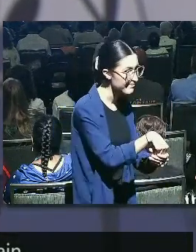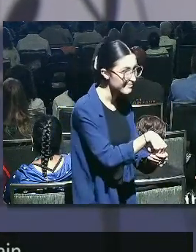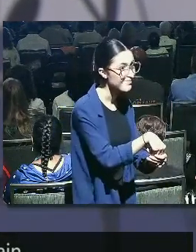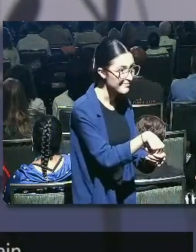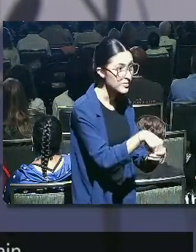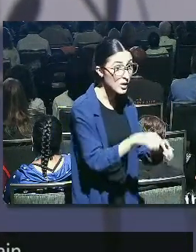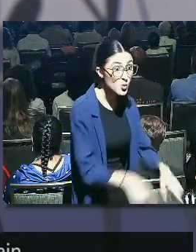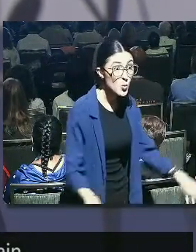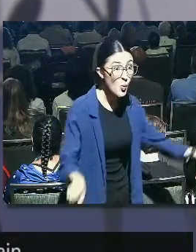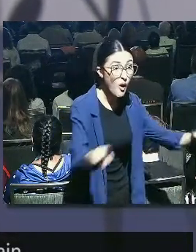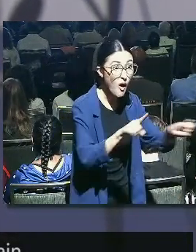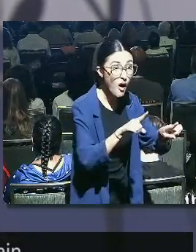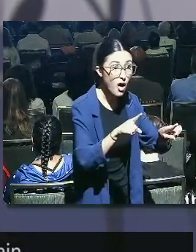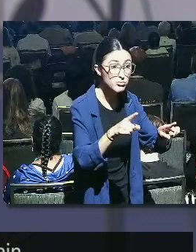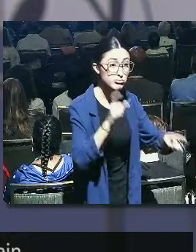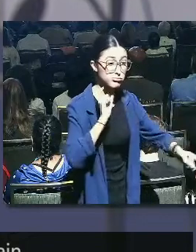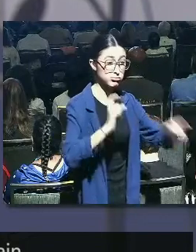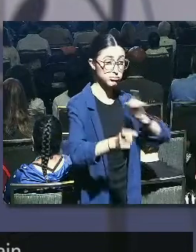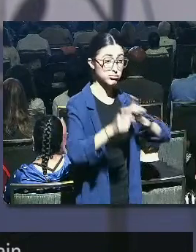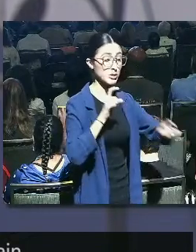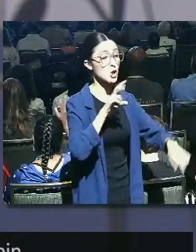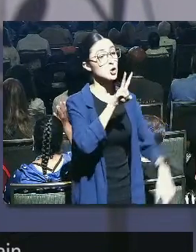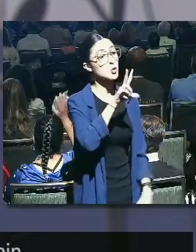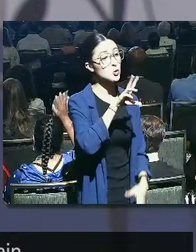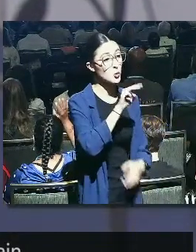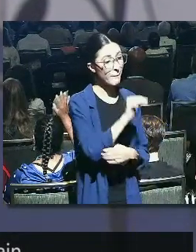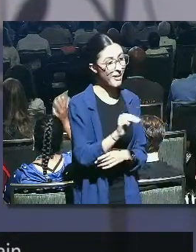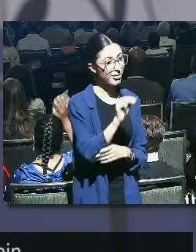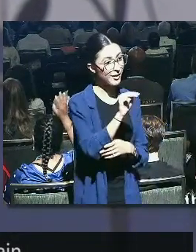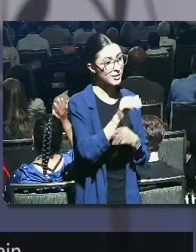gave $2 million for Ukraine relief.